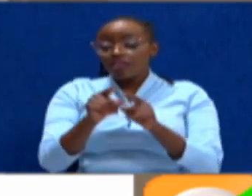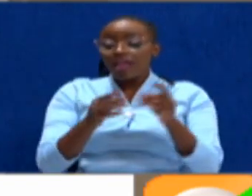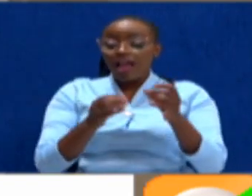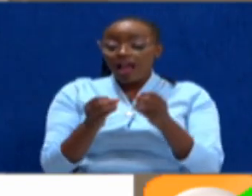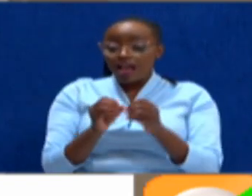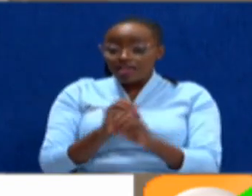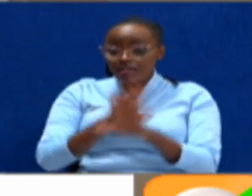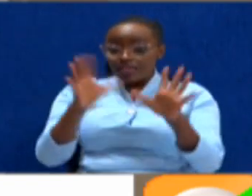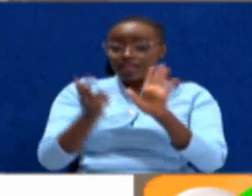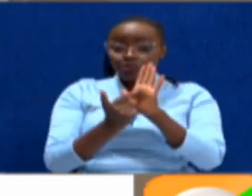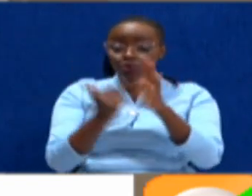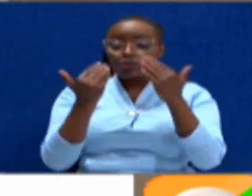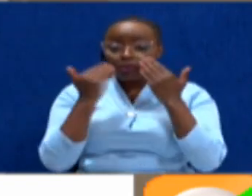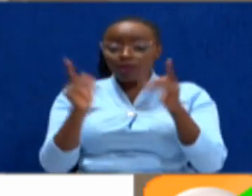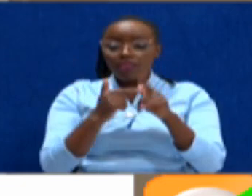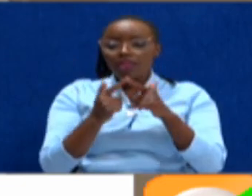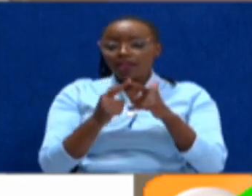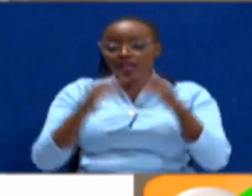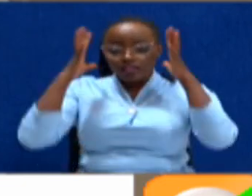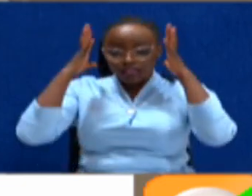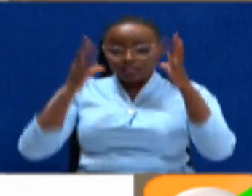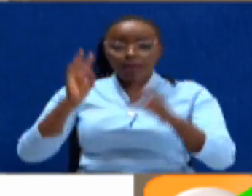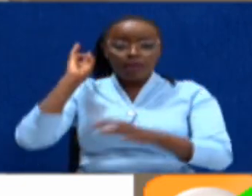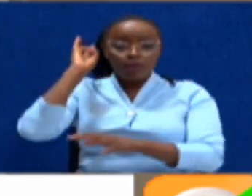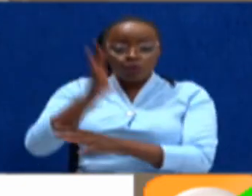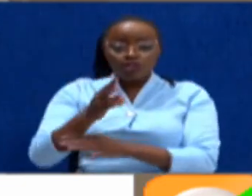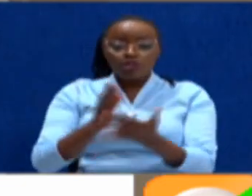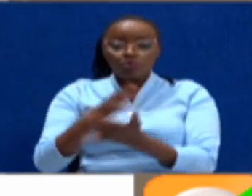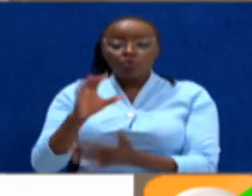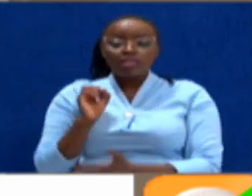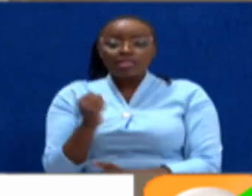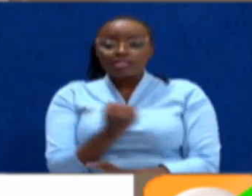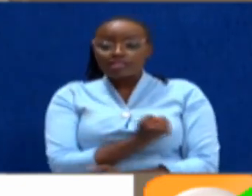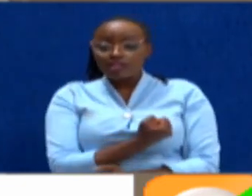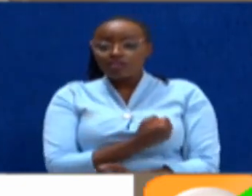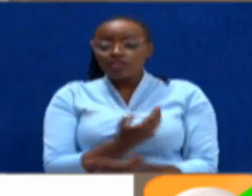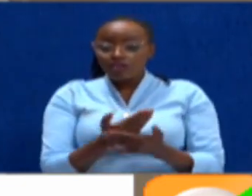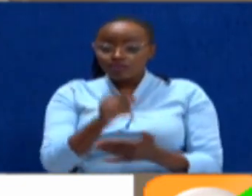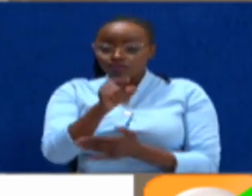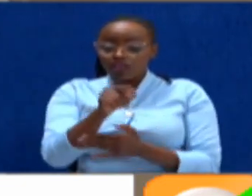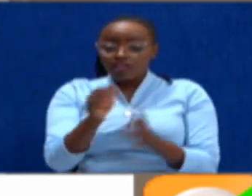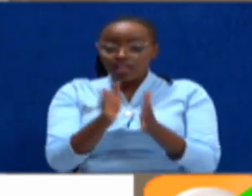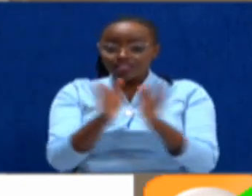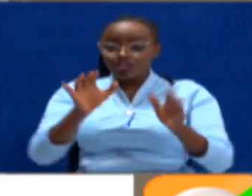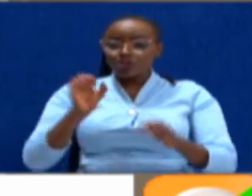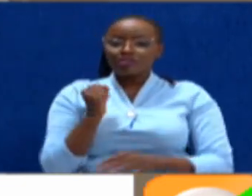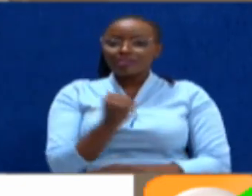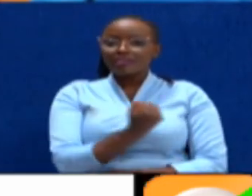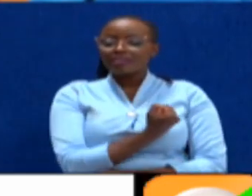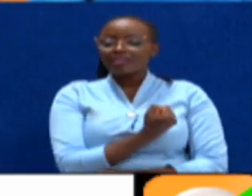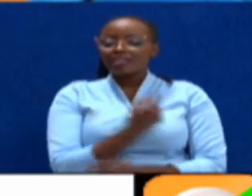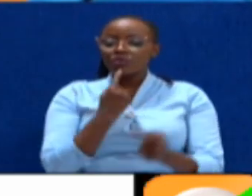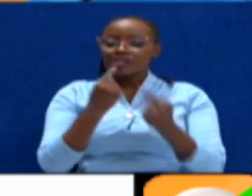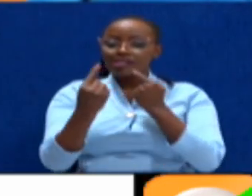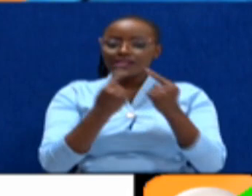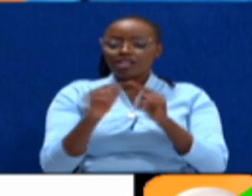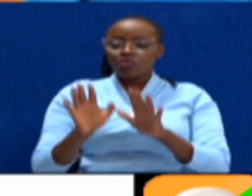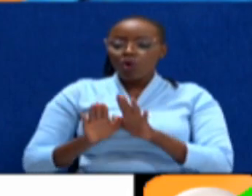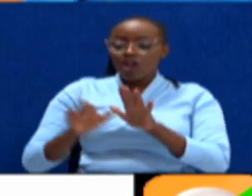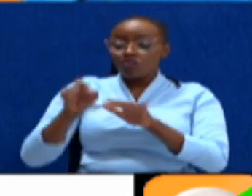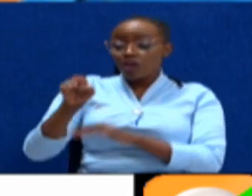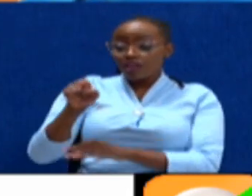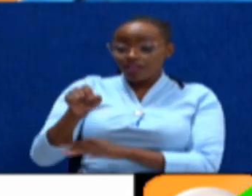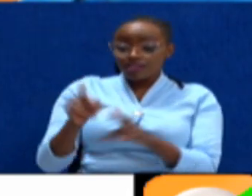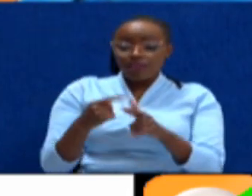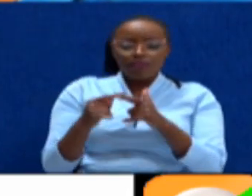substantiated, then her fate will be determined by the Senate in a plenary session. And so the easier way to avoid that plenary